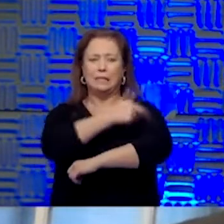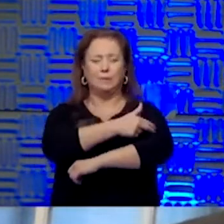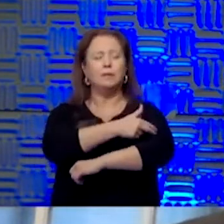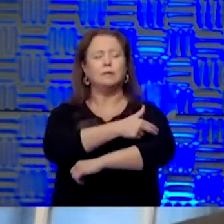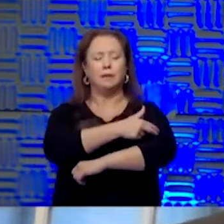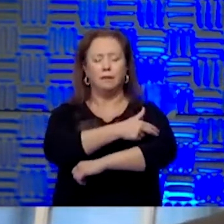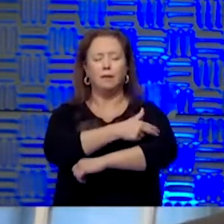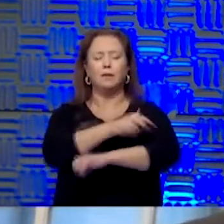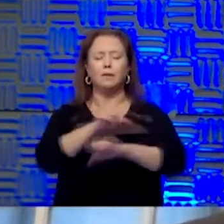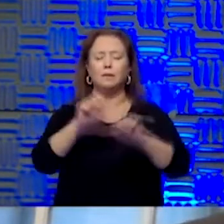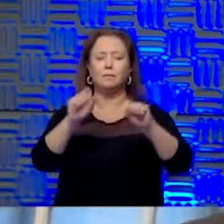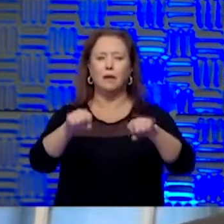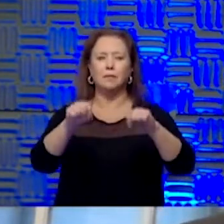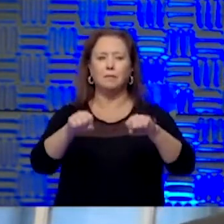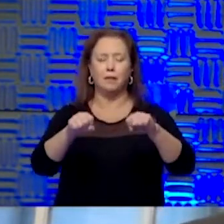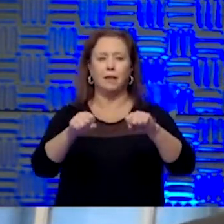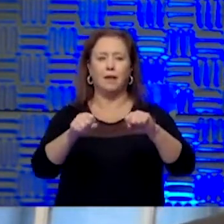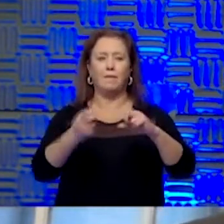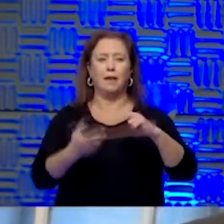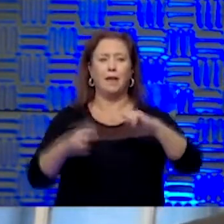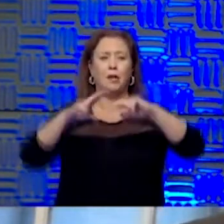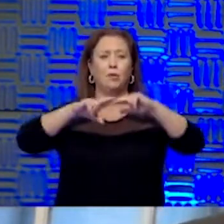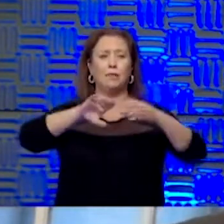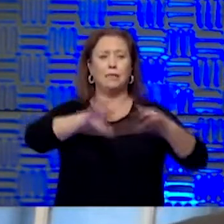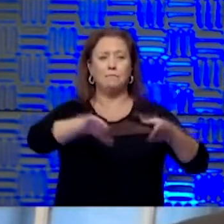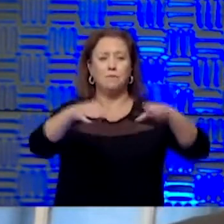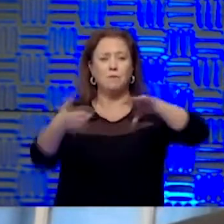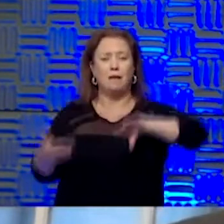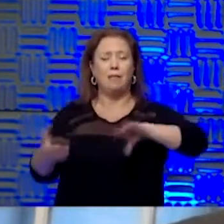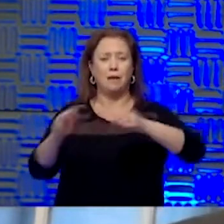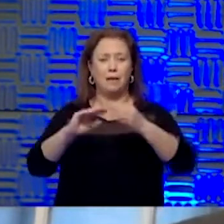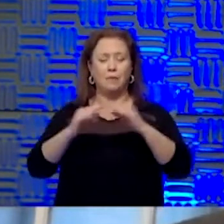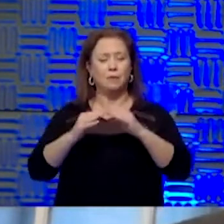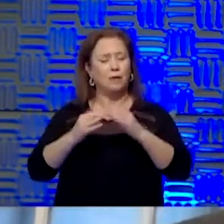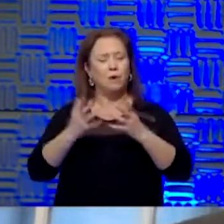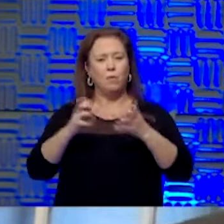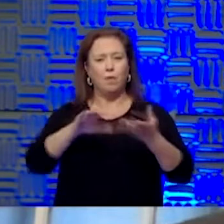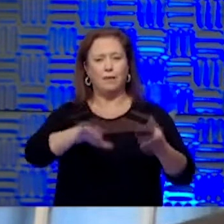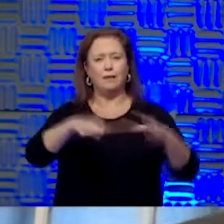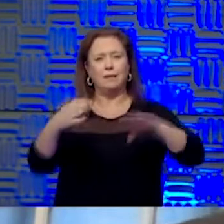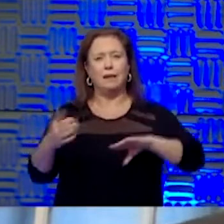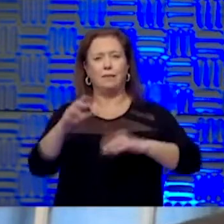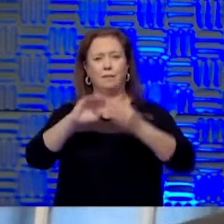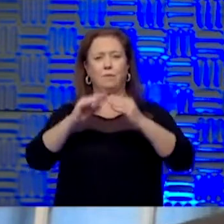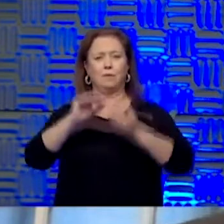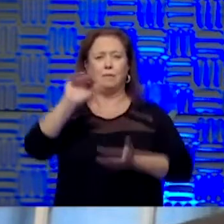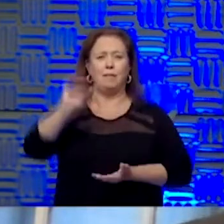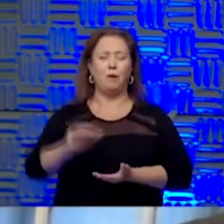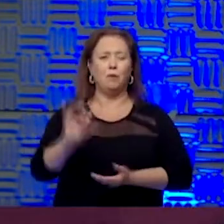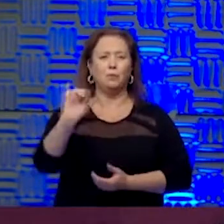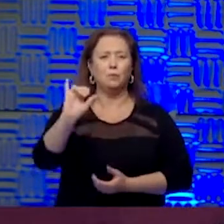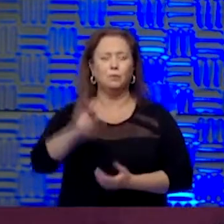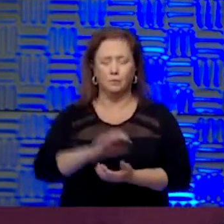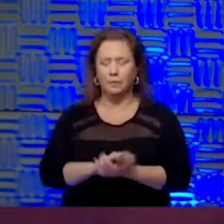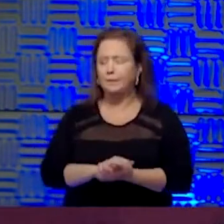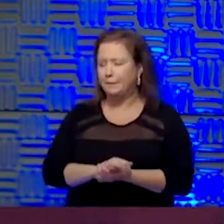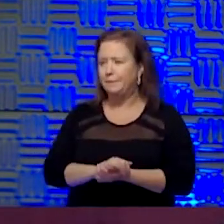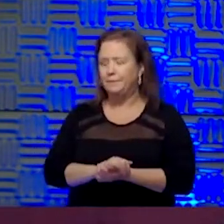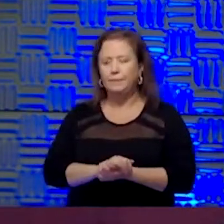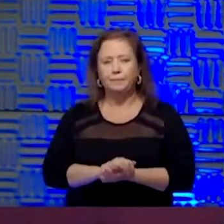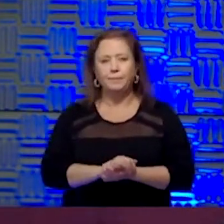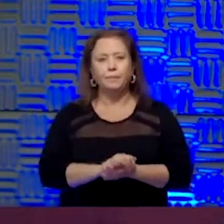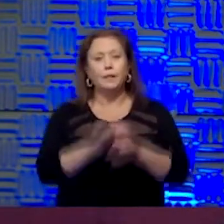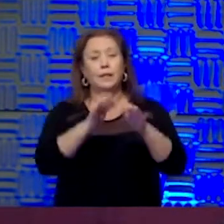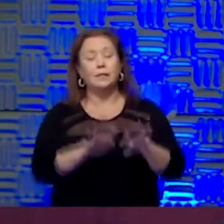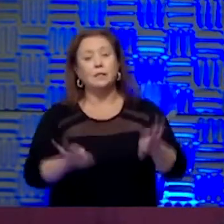possible increase in the mortality rate. And we'd obviously like to keep that as low as we can. And I think it's important to note that